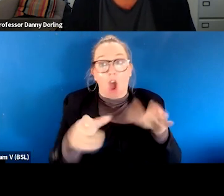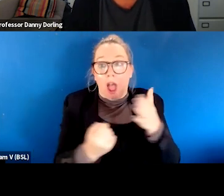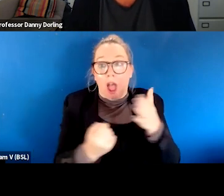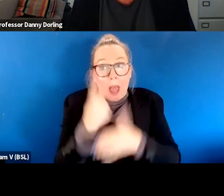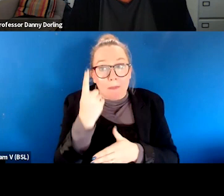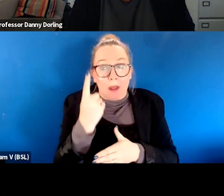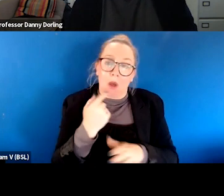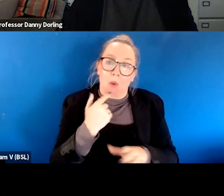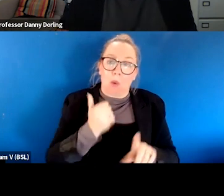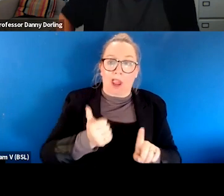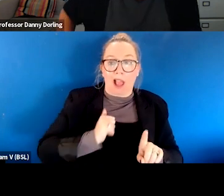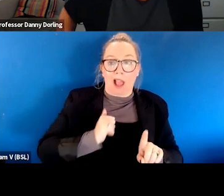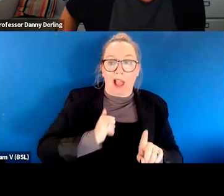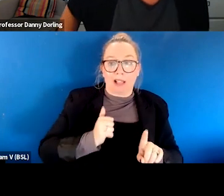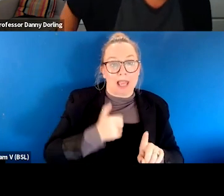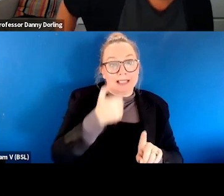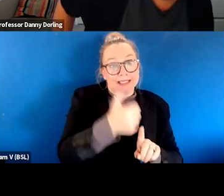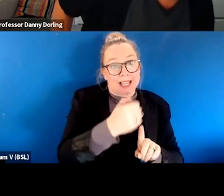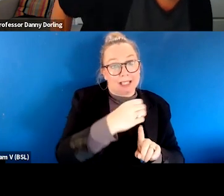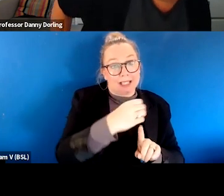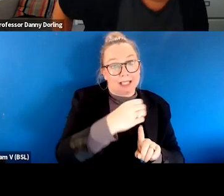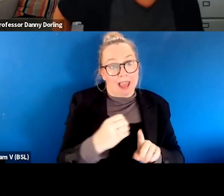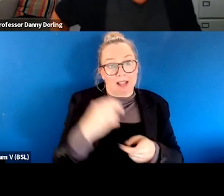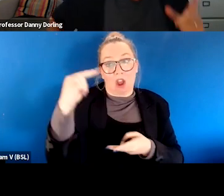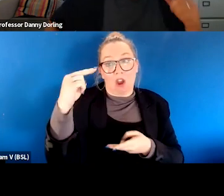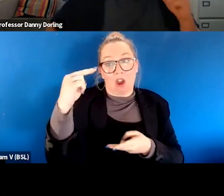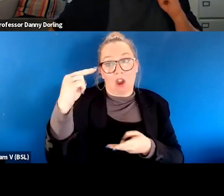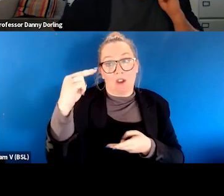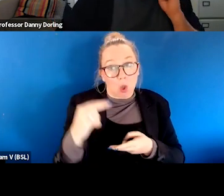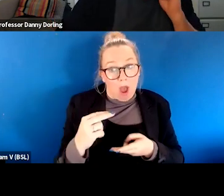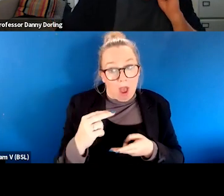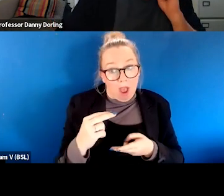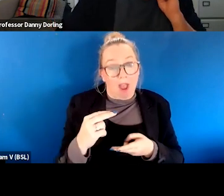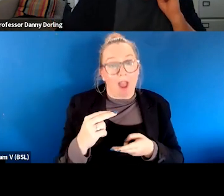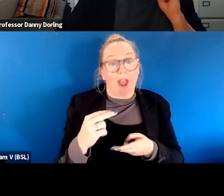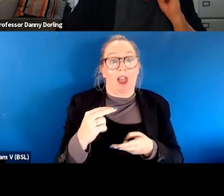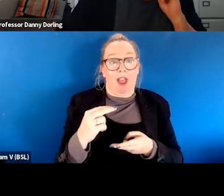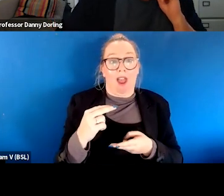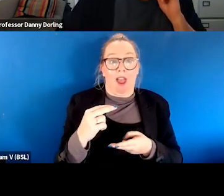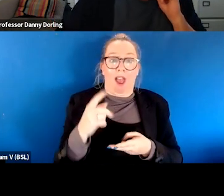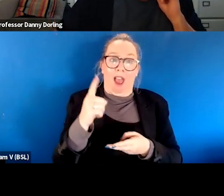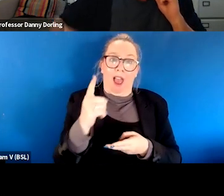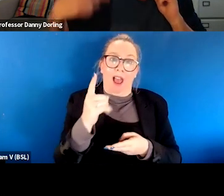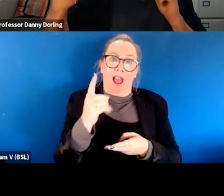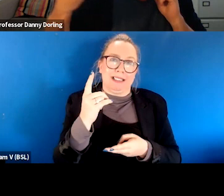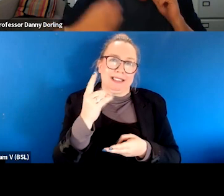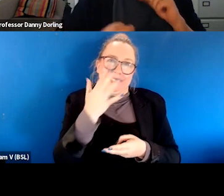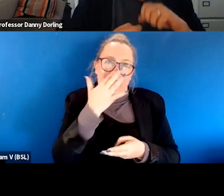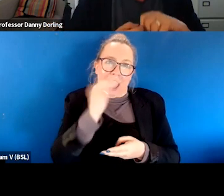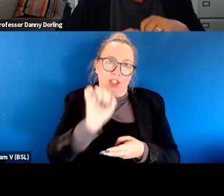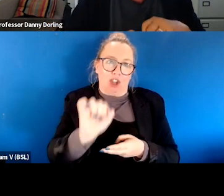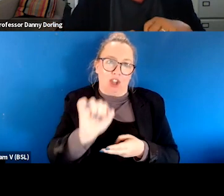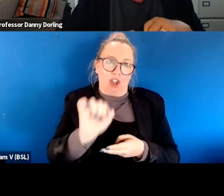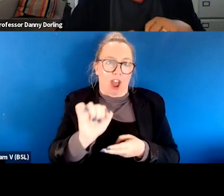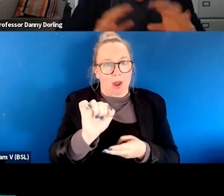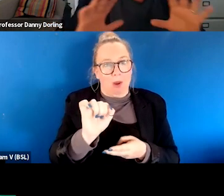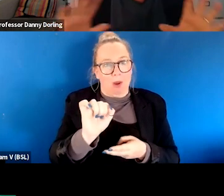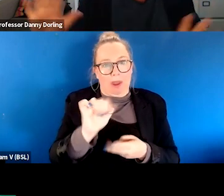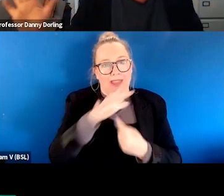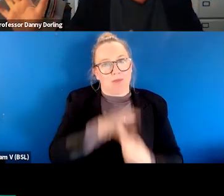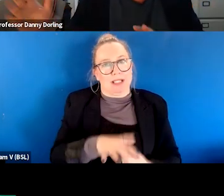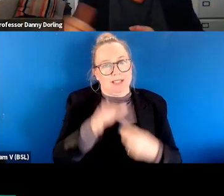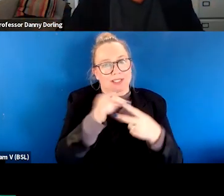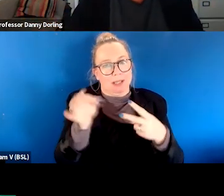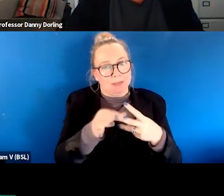would have been 6% fewer adolescents with high depressive symptoms. And it goes on, I won't read that. So